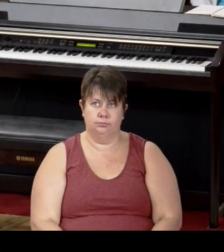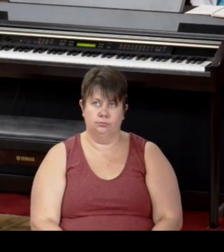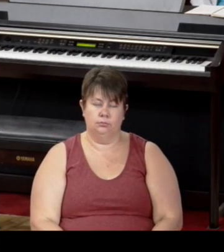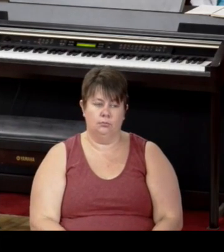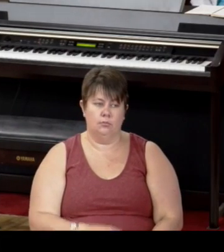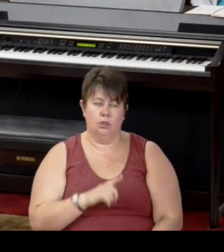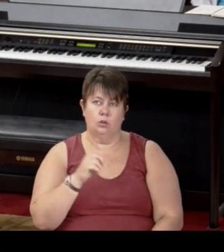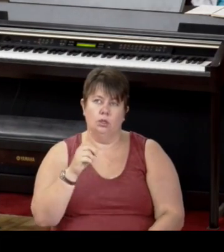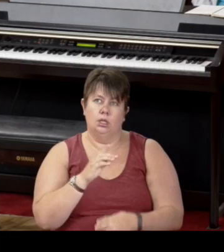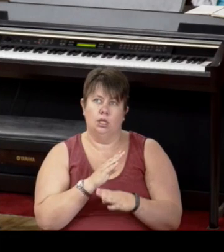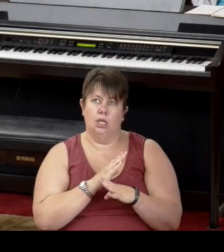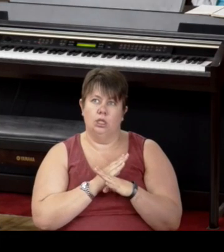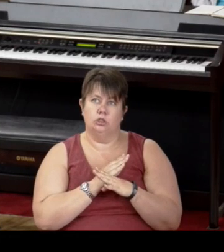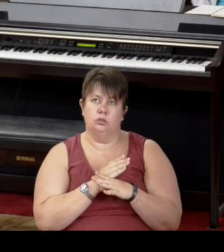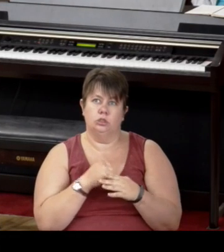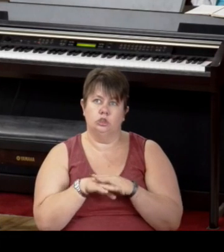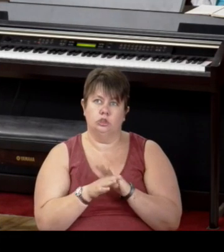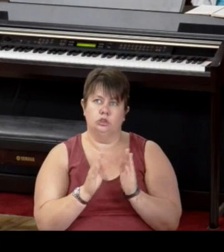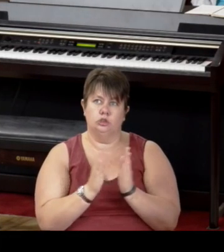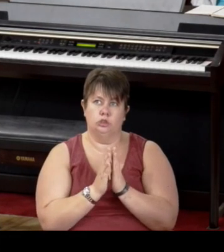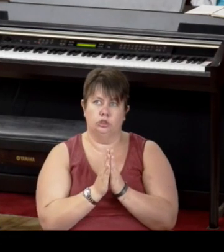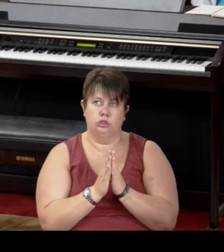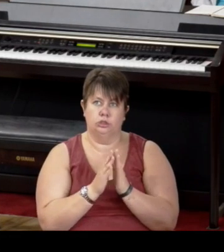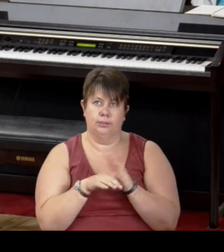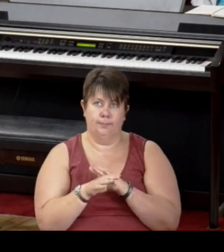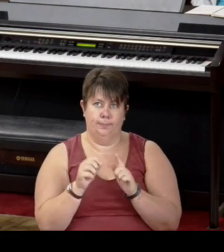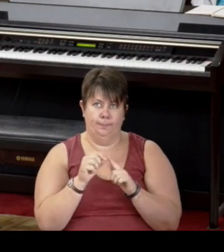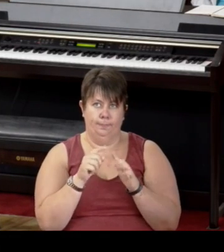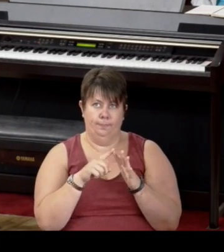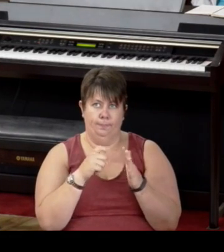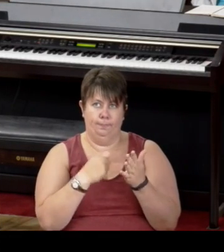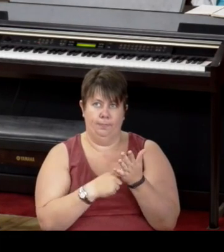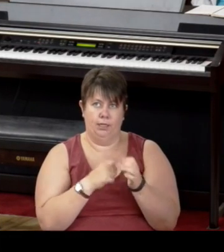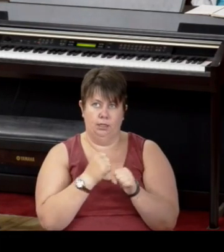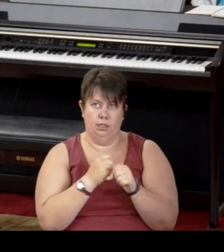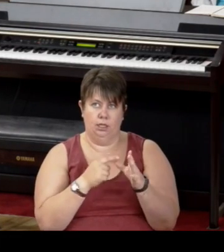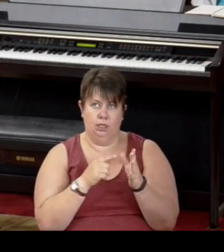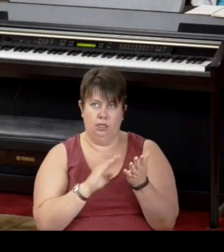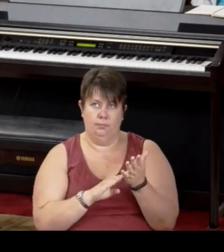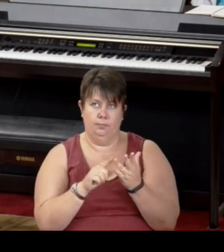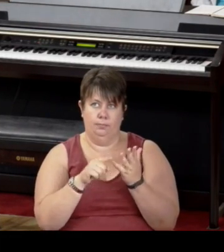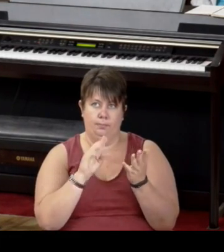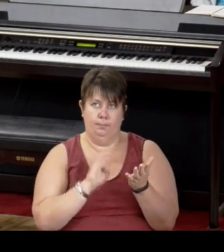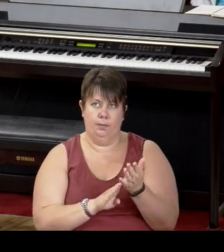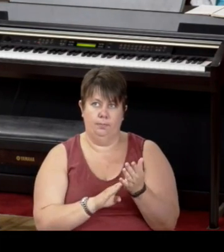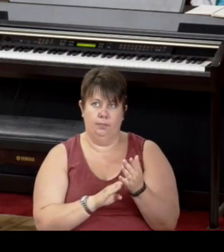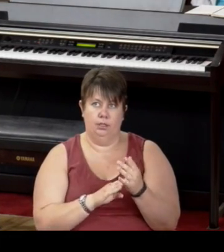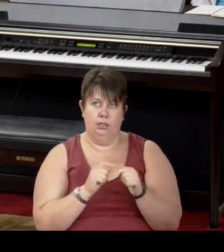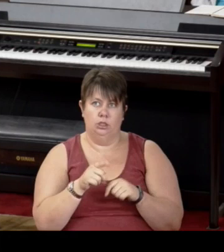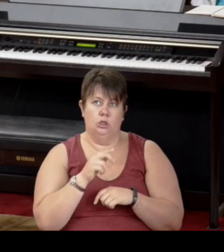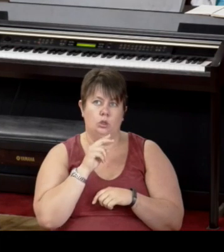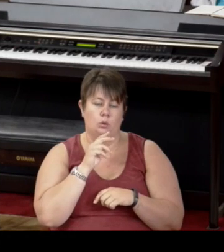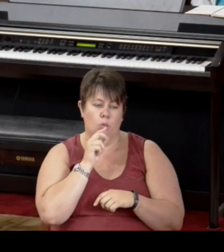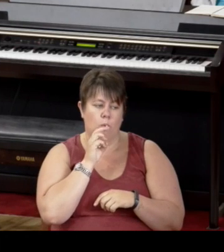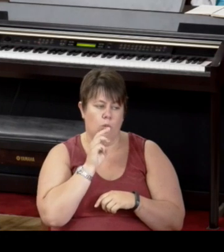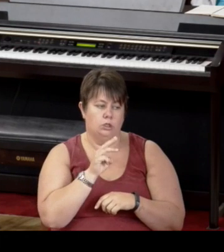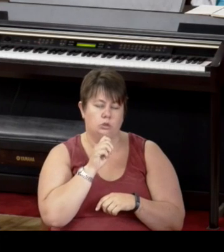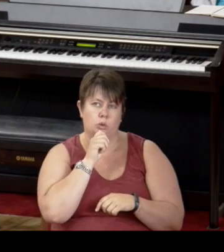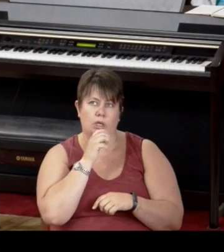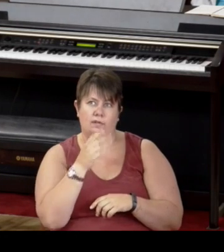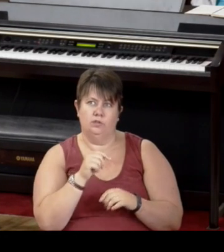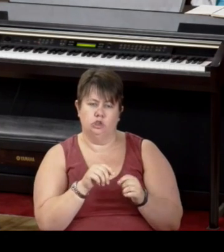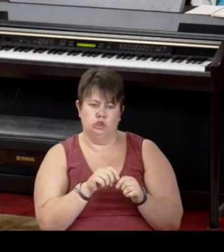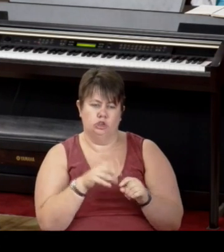To the angel of the church in Pergamum write, "These are the words of him who has the sharp, double-edged